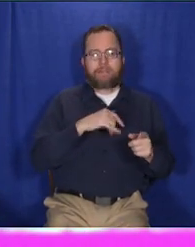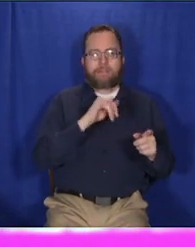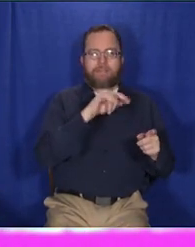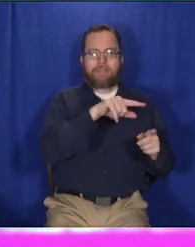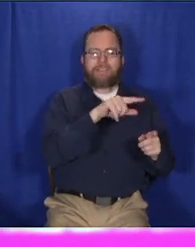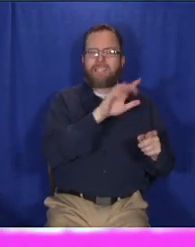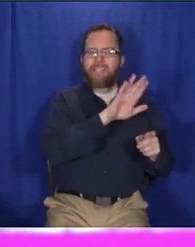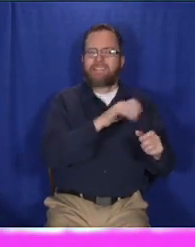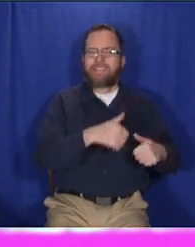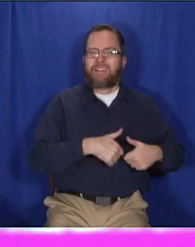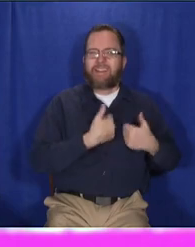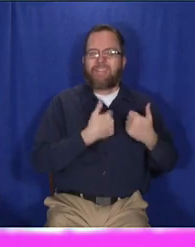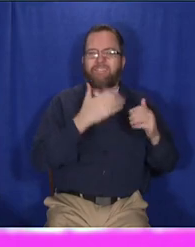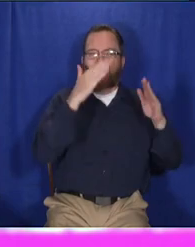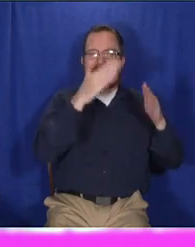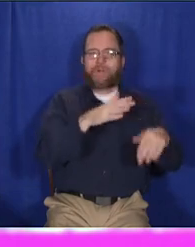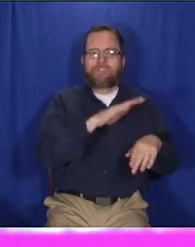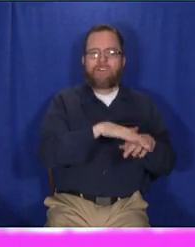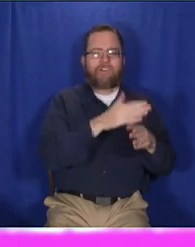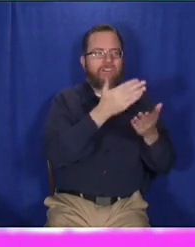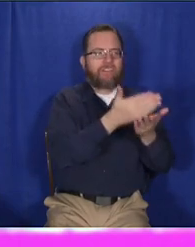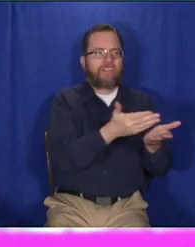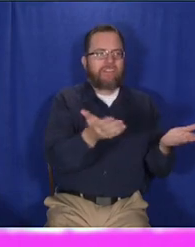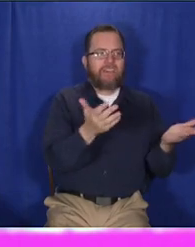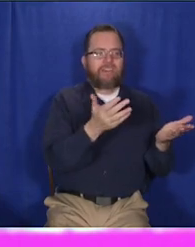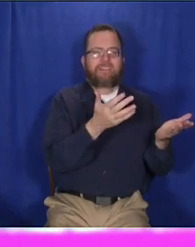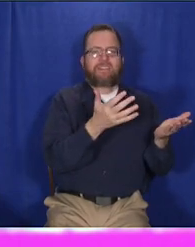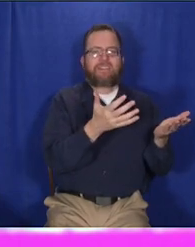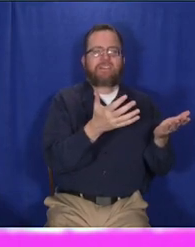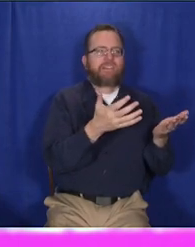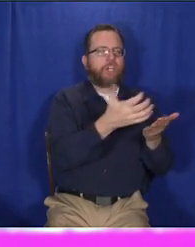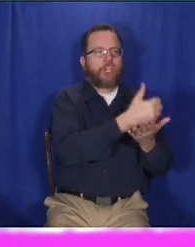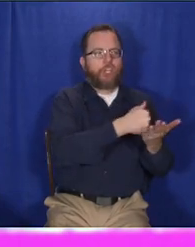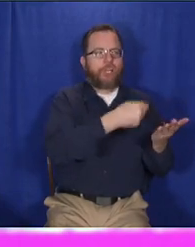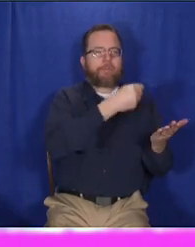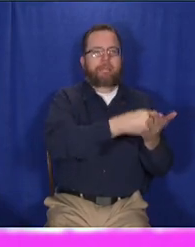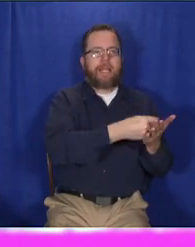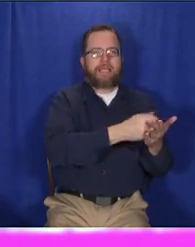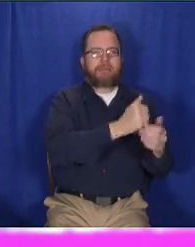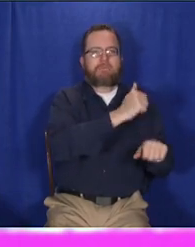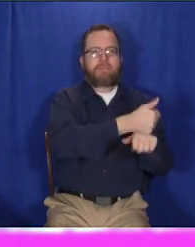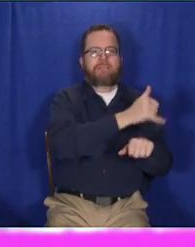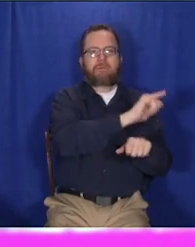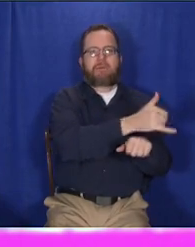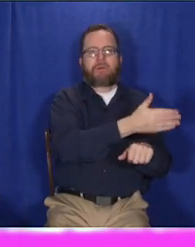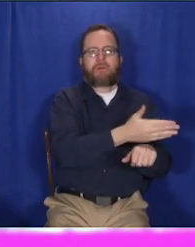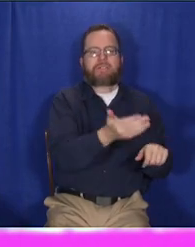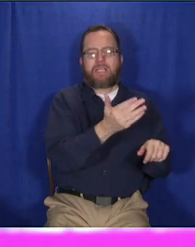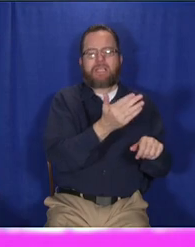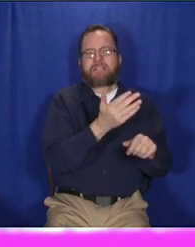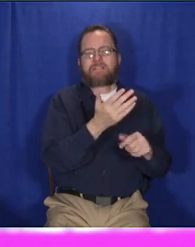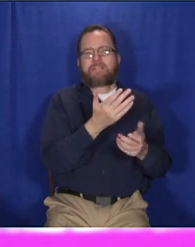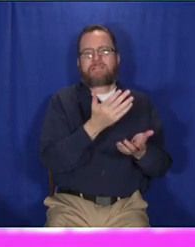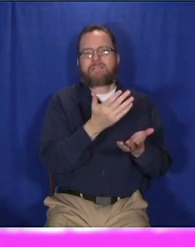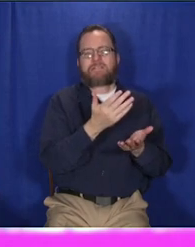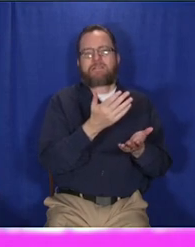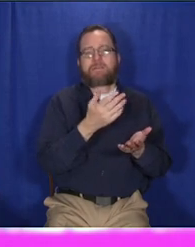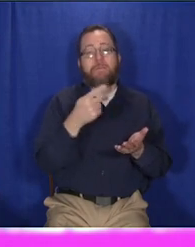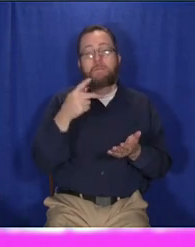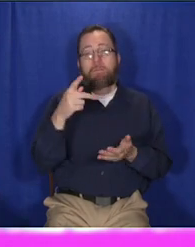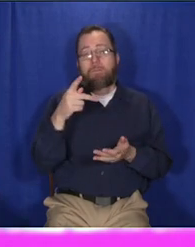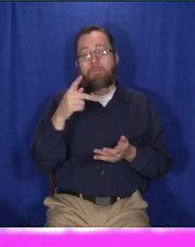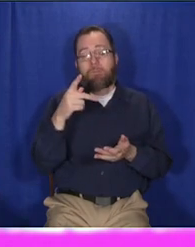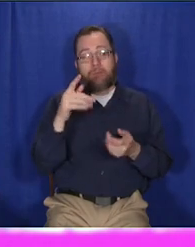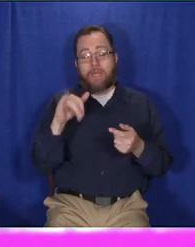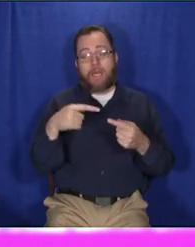these possessions that are constantly making him more and more. And I want you to imagine, because this is what the Apostle Paul is saying, and he's echoing